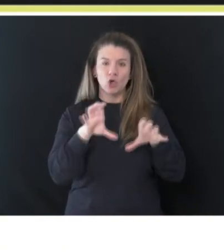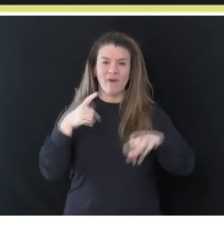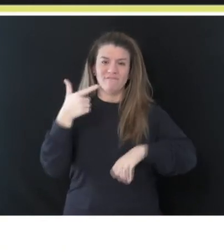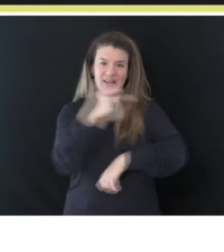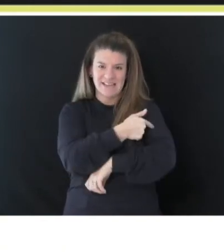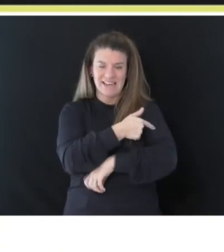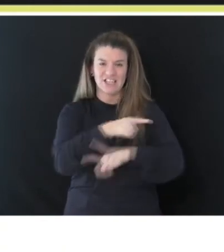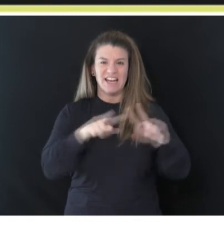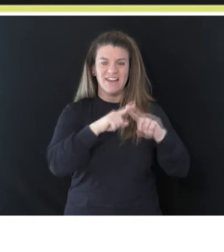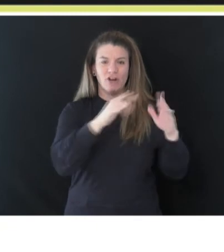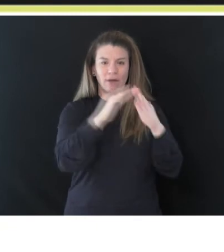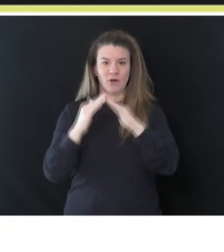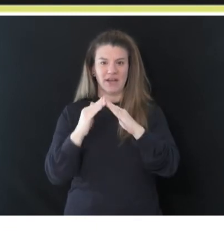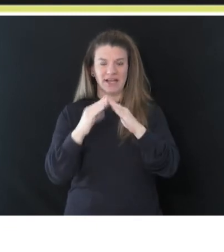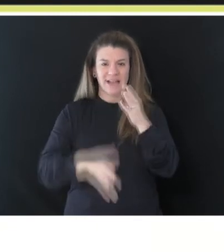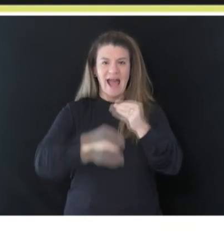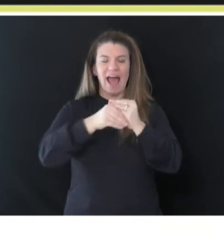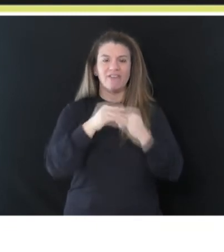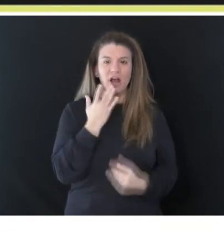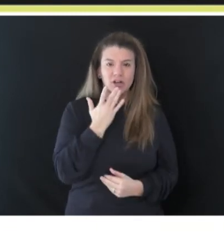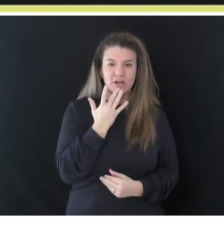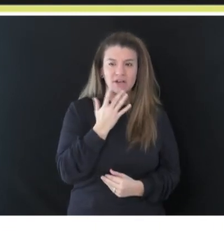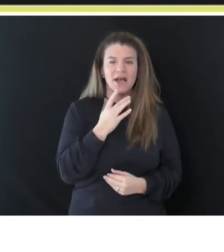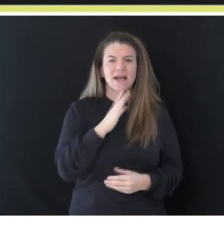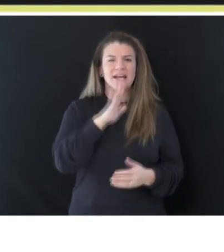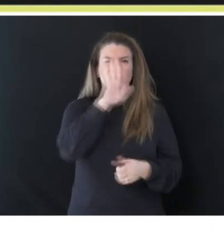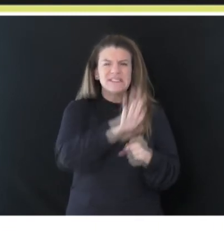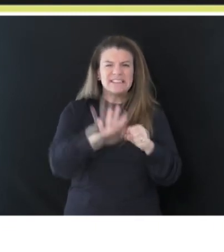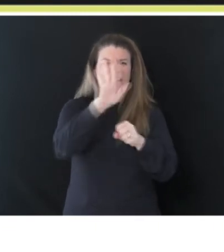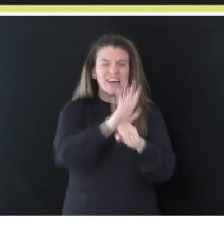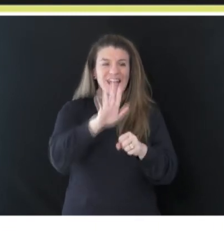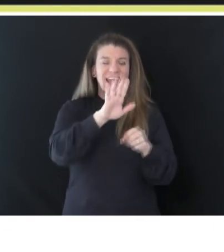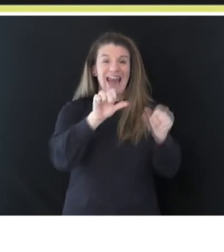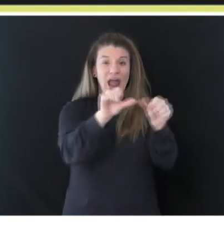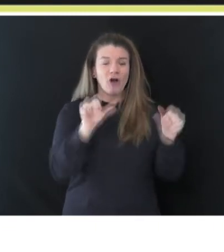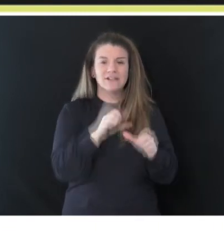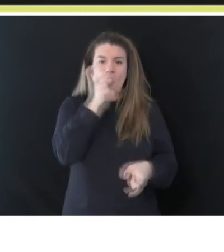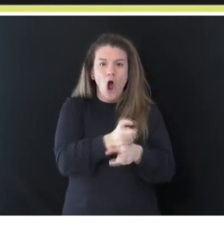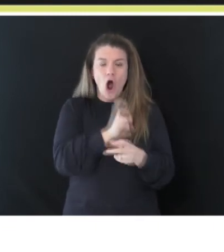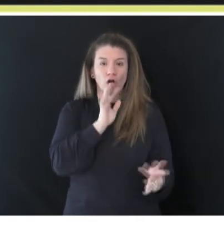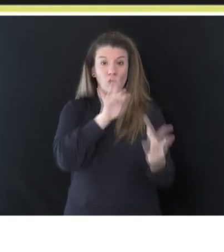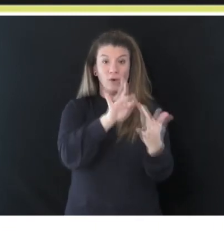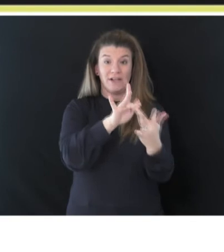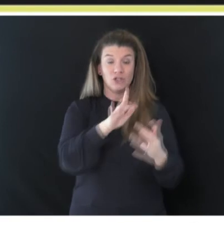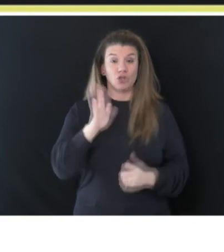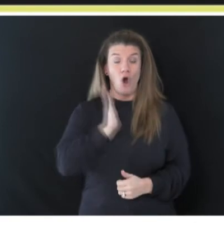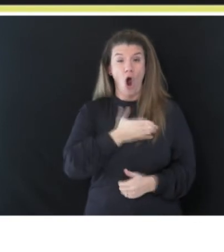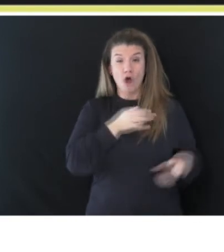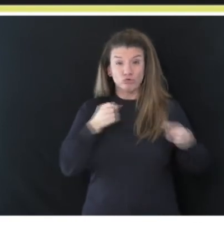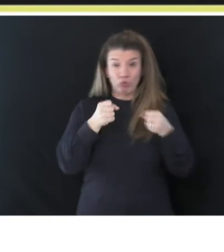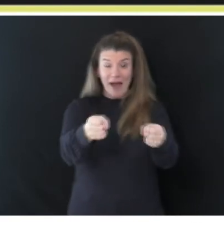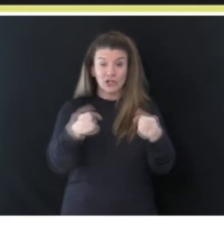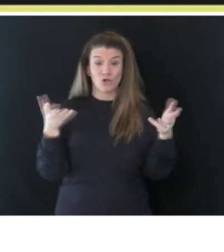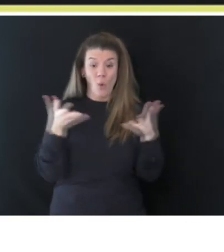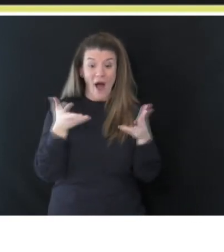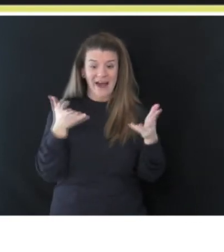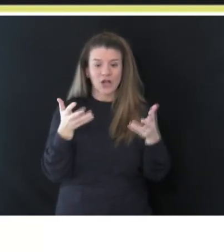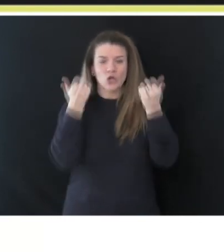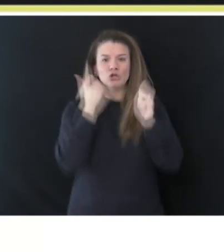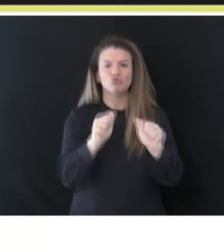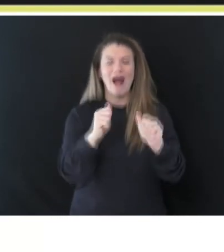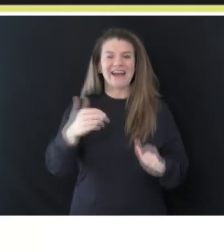in communities of color, particularly around people that are hard to reach. So our strategy is simply going to be to have